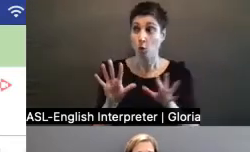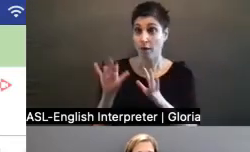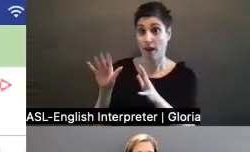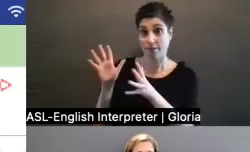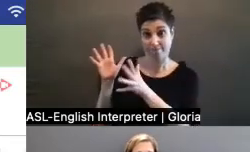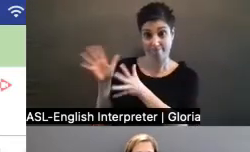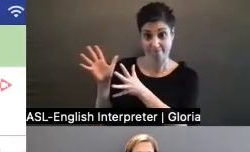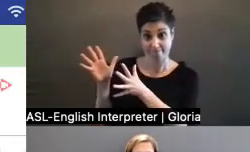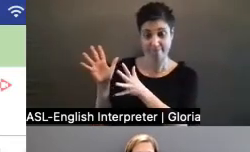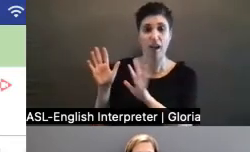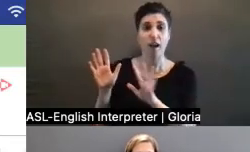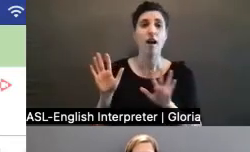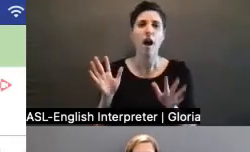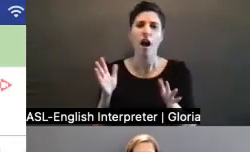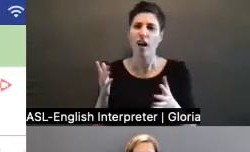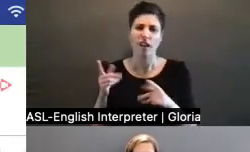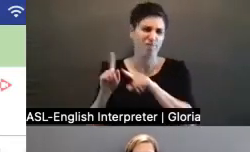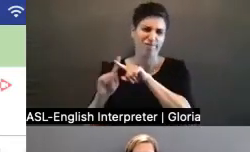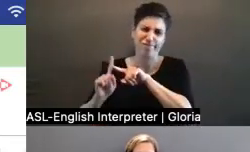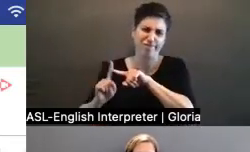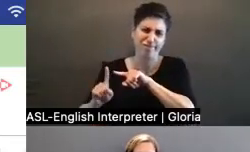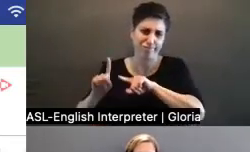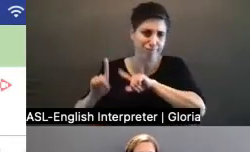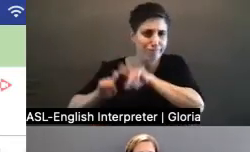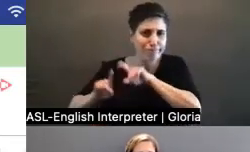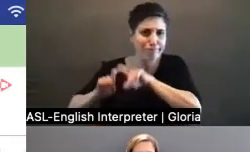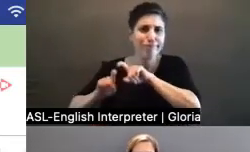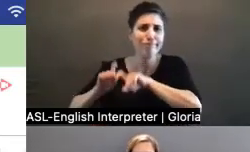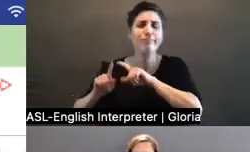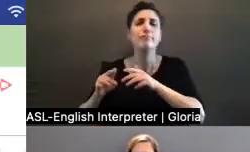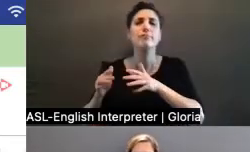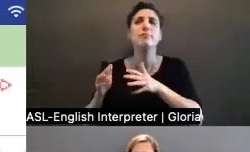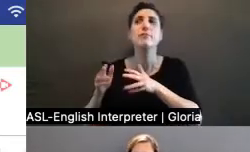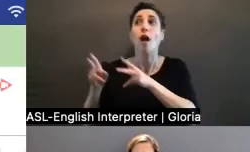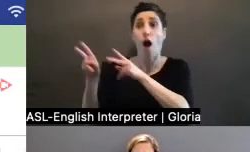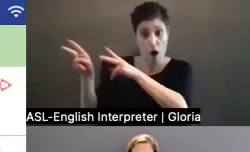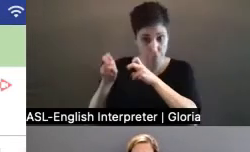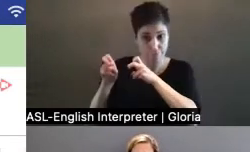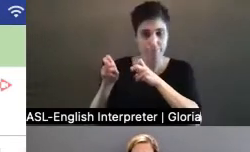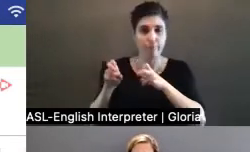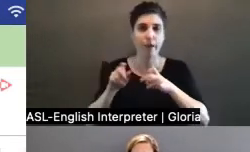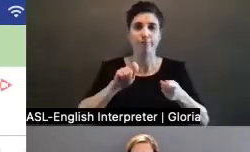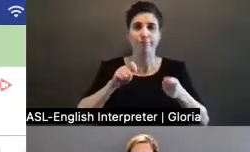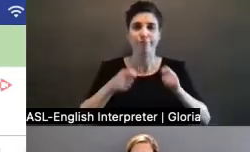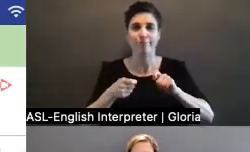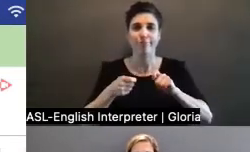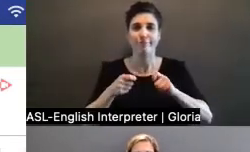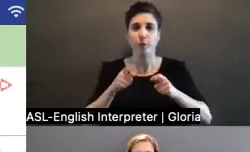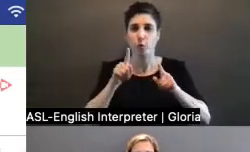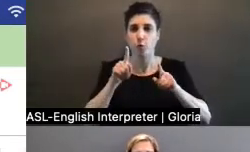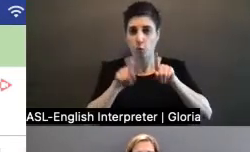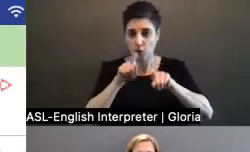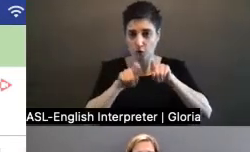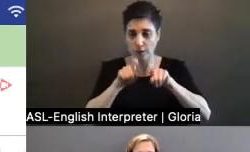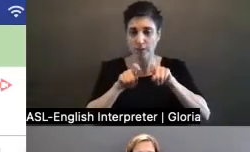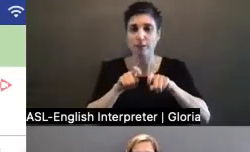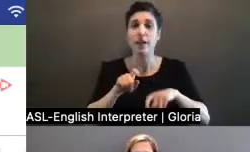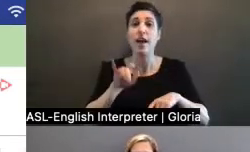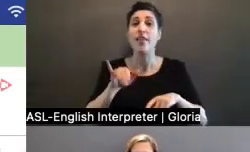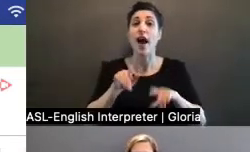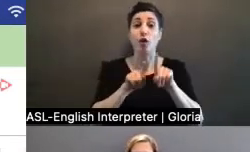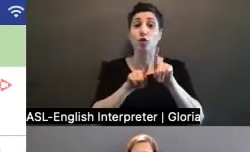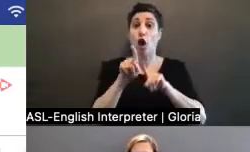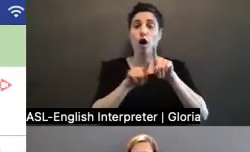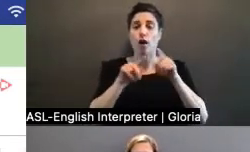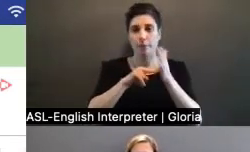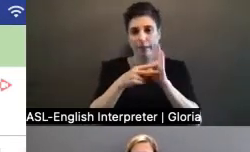have all kinds of questions. Each of them can be customized. If you have the question with the star, delete it because you may not have access to it. It's